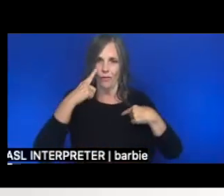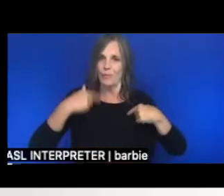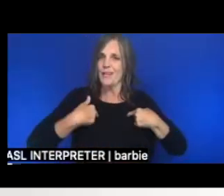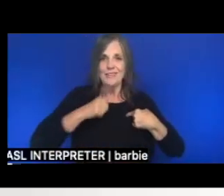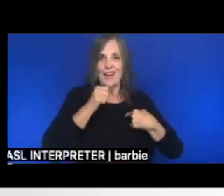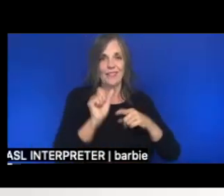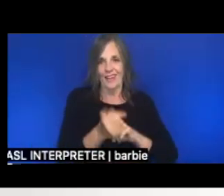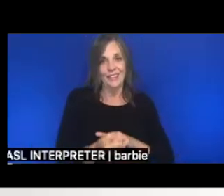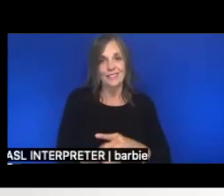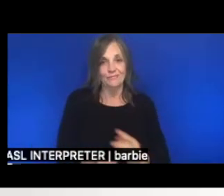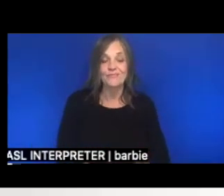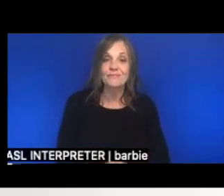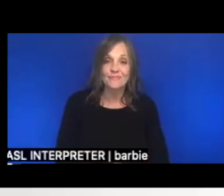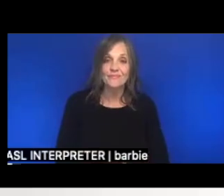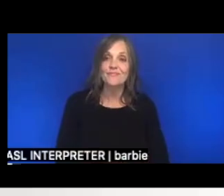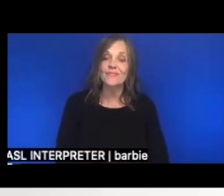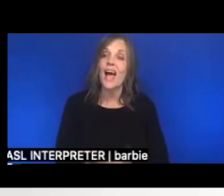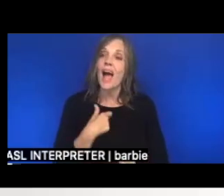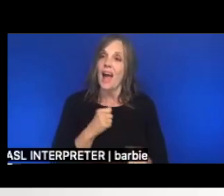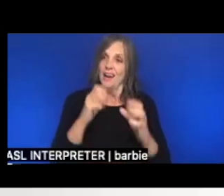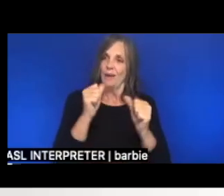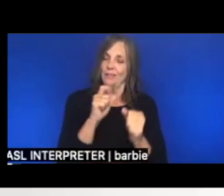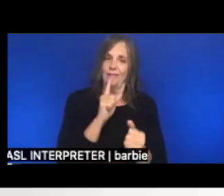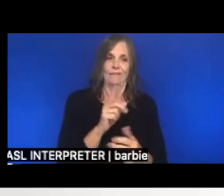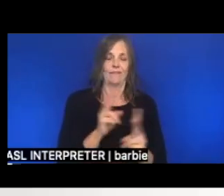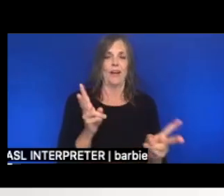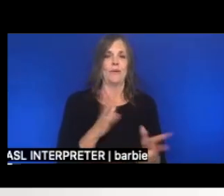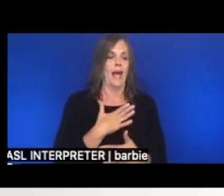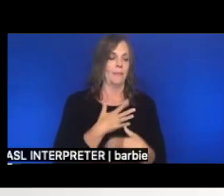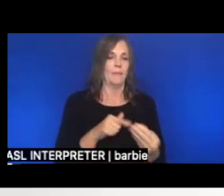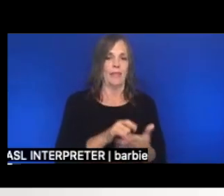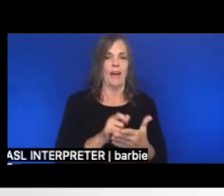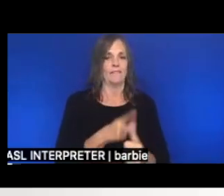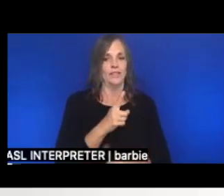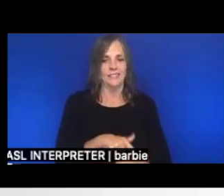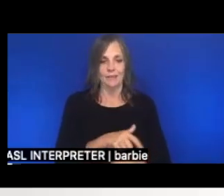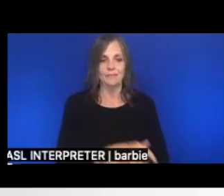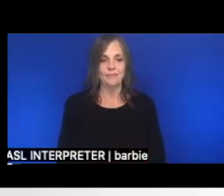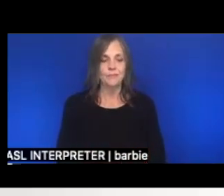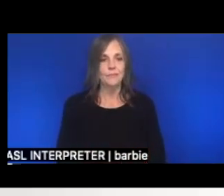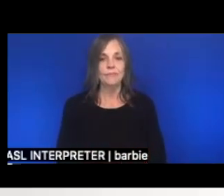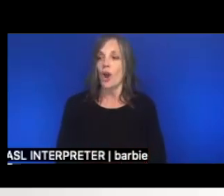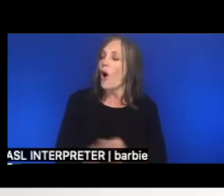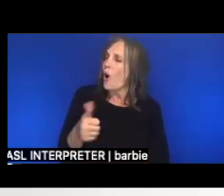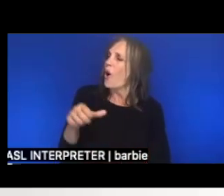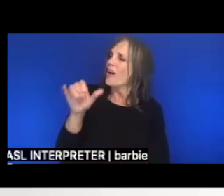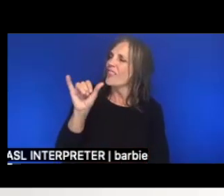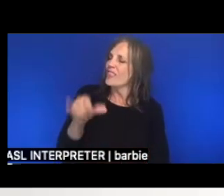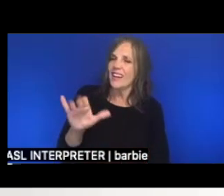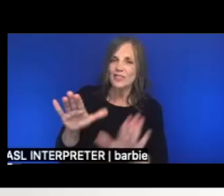case. And I was surprisingly very happy about that the first time. Yeah. No, that's great. I work with a lot